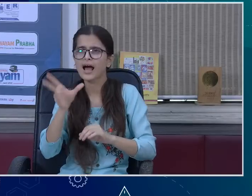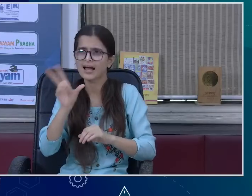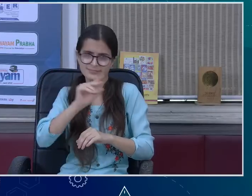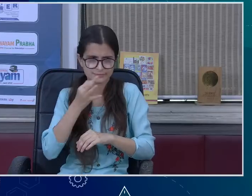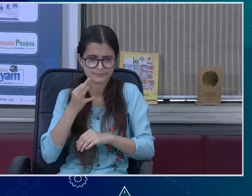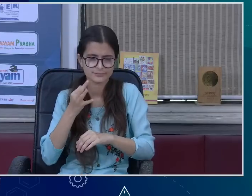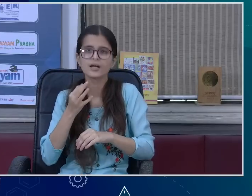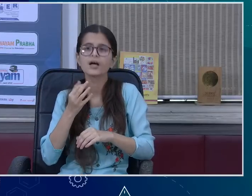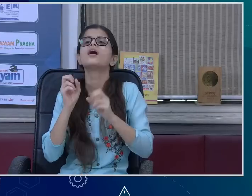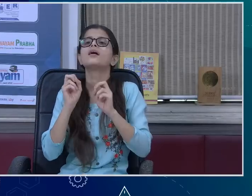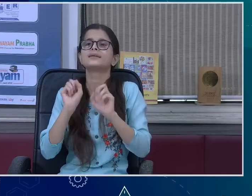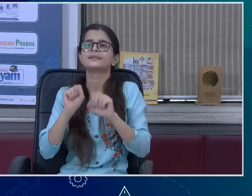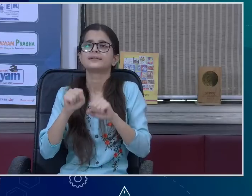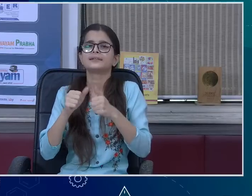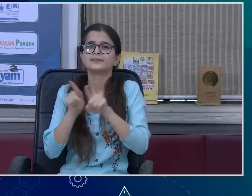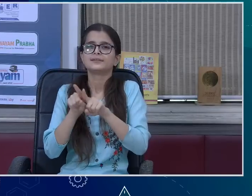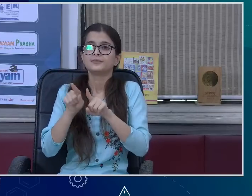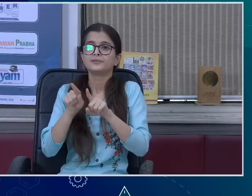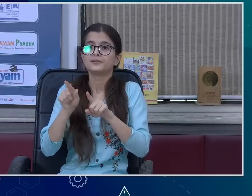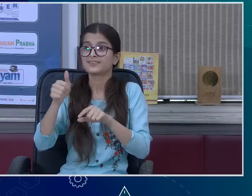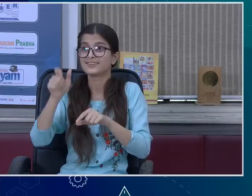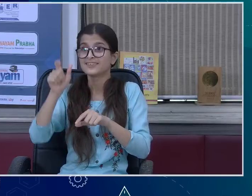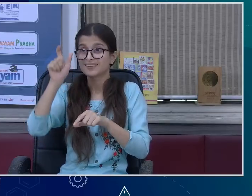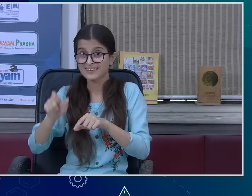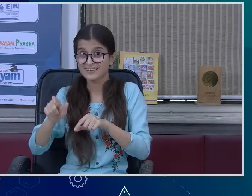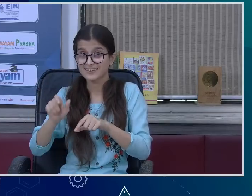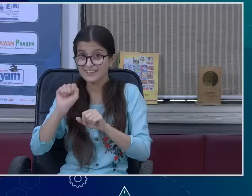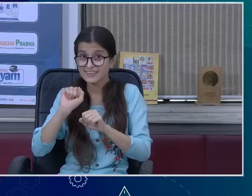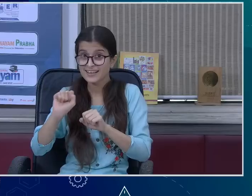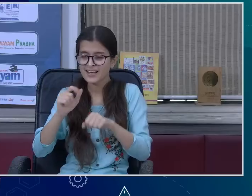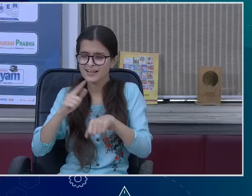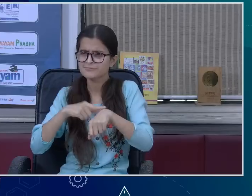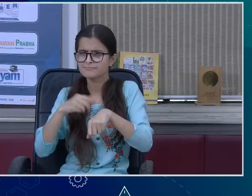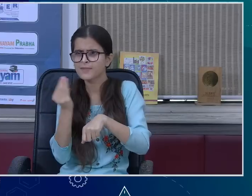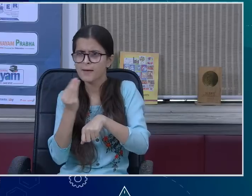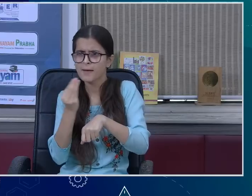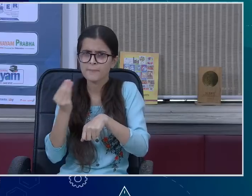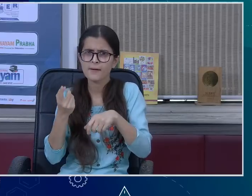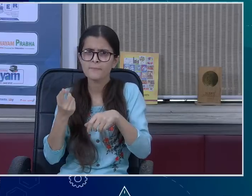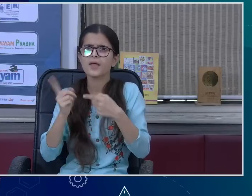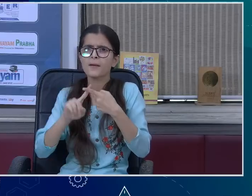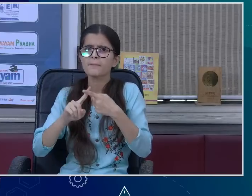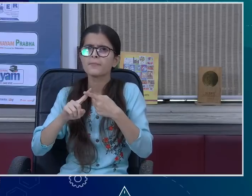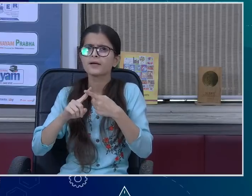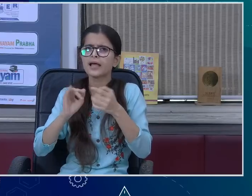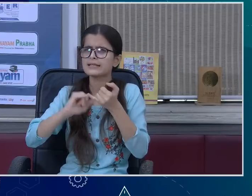The question is, ambidextrous person also face this problem at some point of their time?